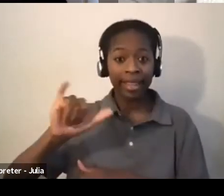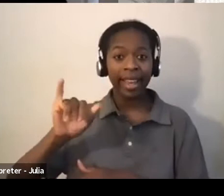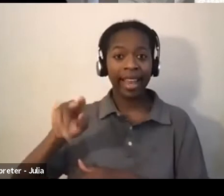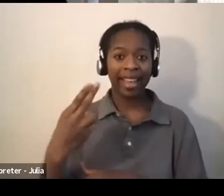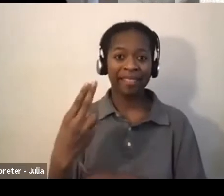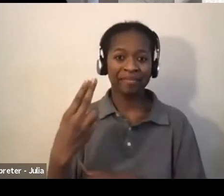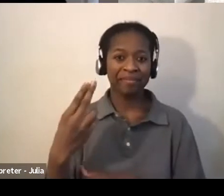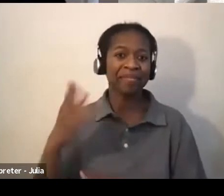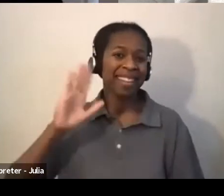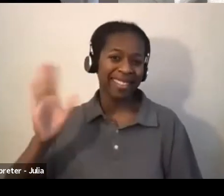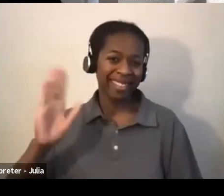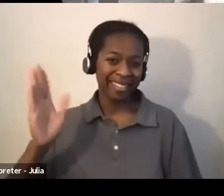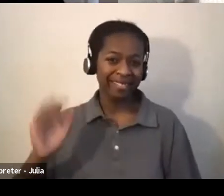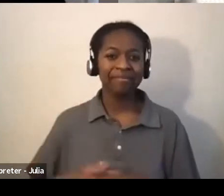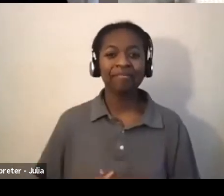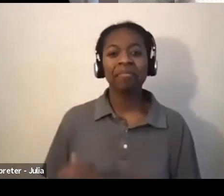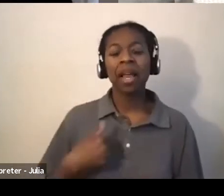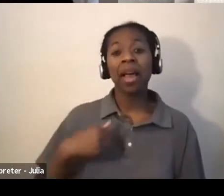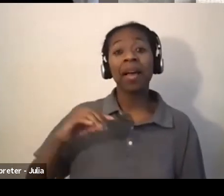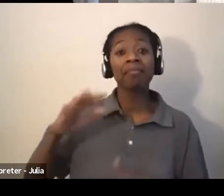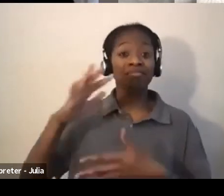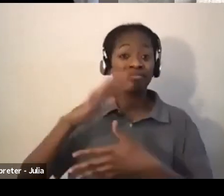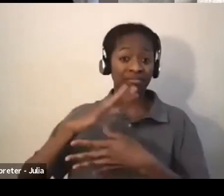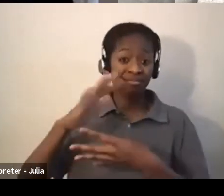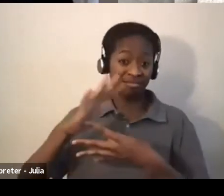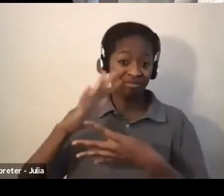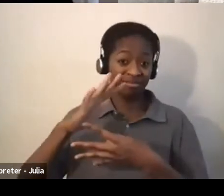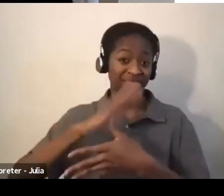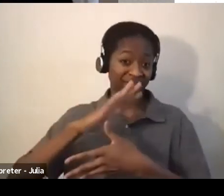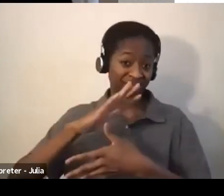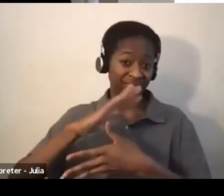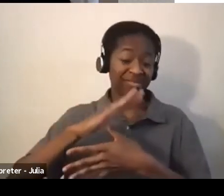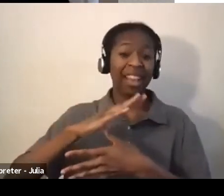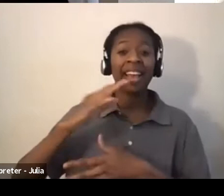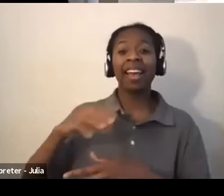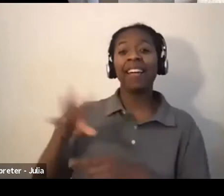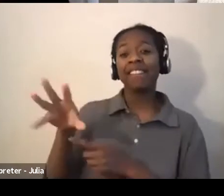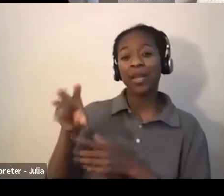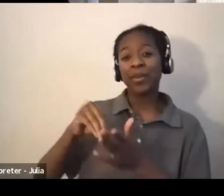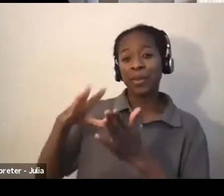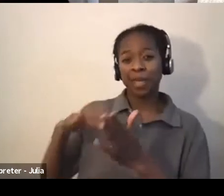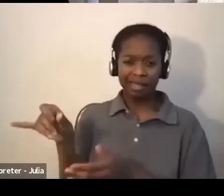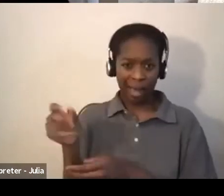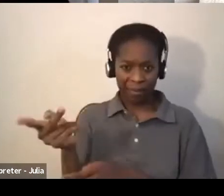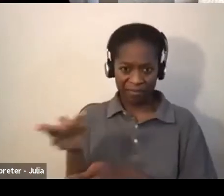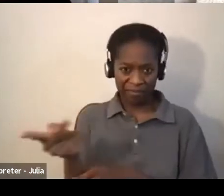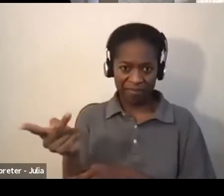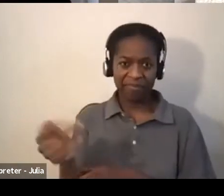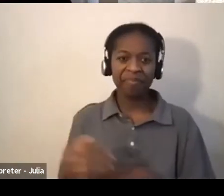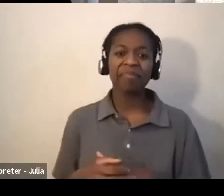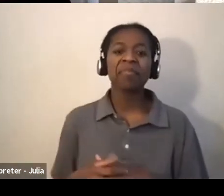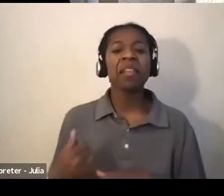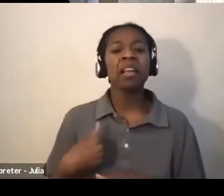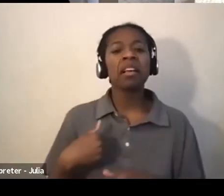Hi, I'm Aaliyah. I'm a fourth year film student, like with Richard and Tyler in the Cal State LA Television and